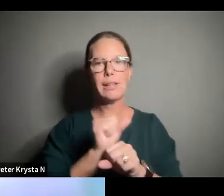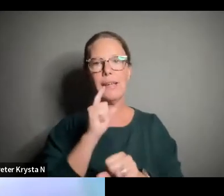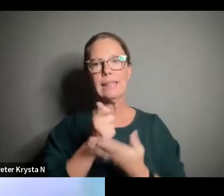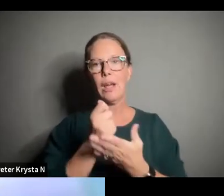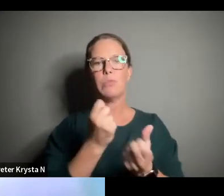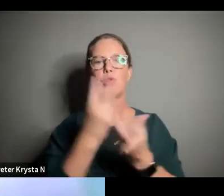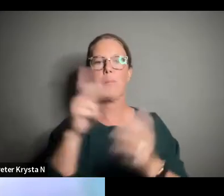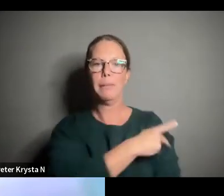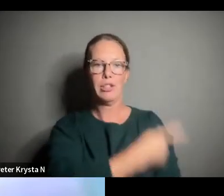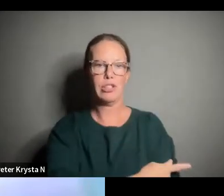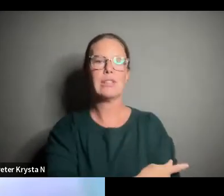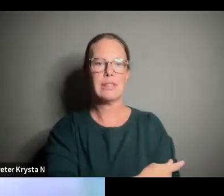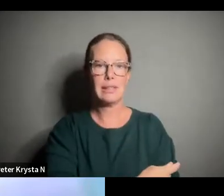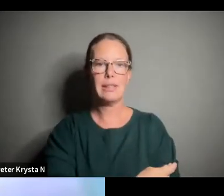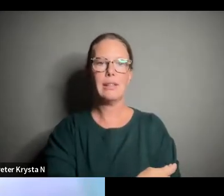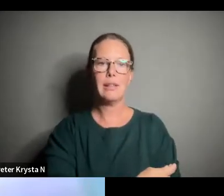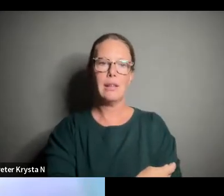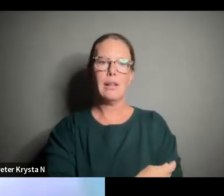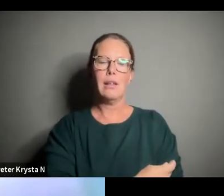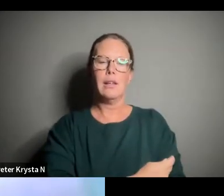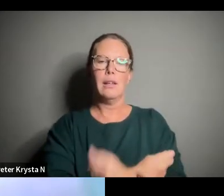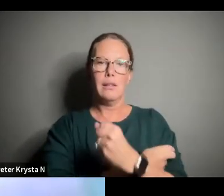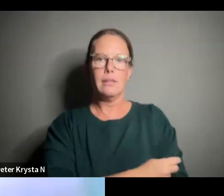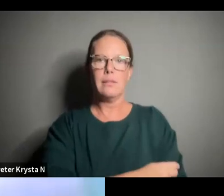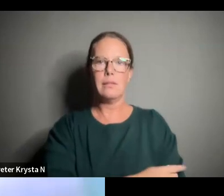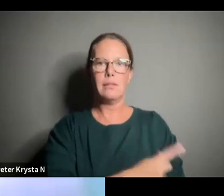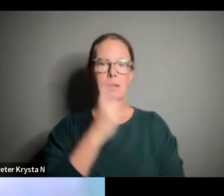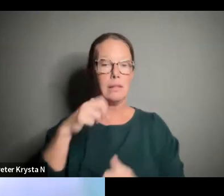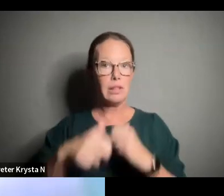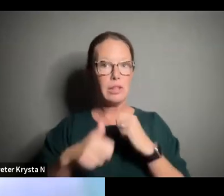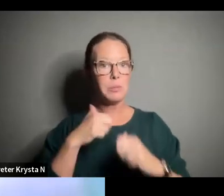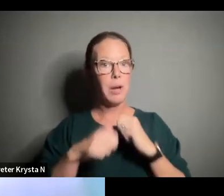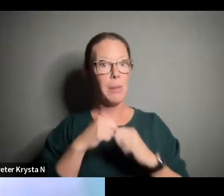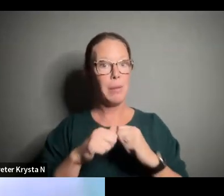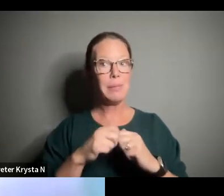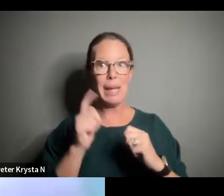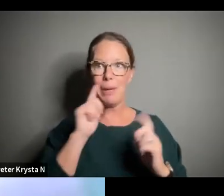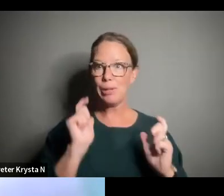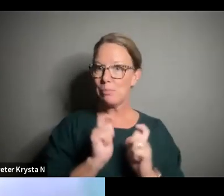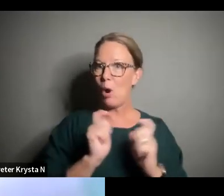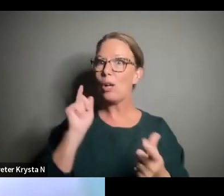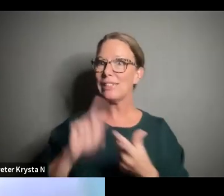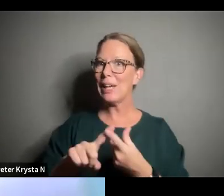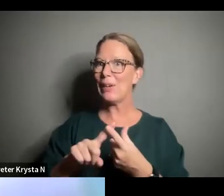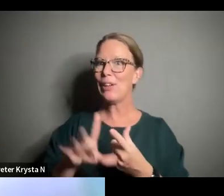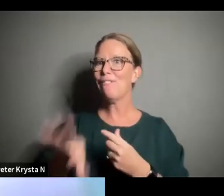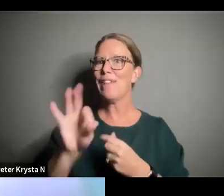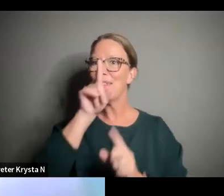the years. For the littlest problem can be a huge problem until you get the answer from Linda, which is so important.